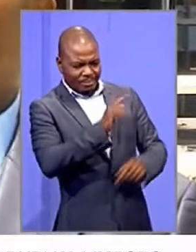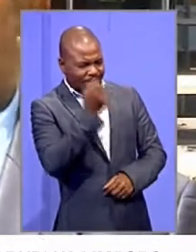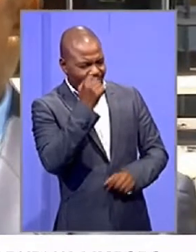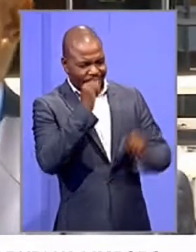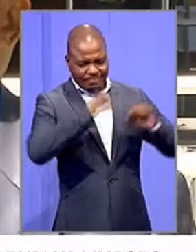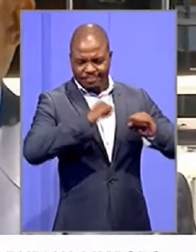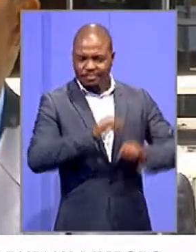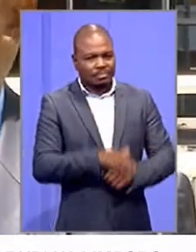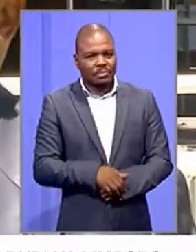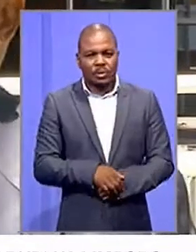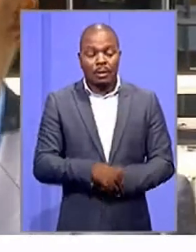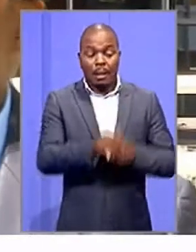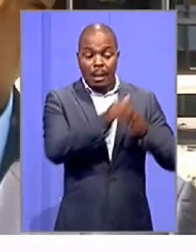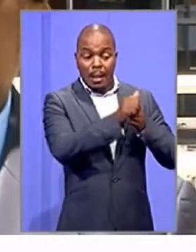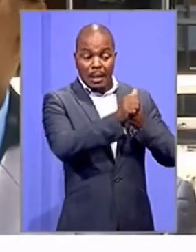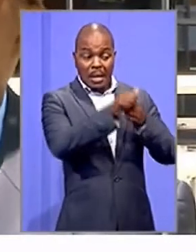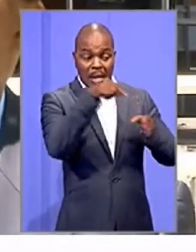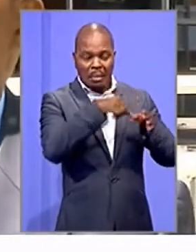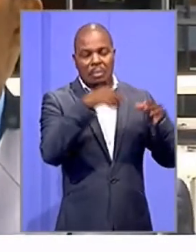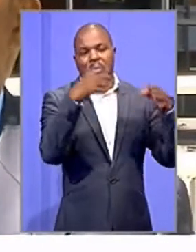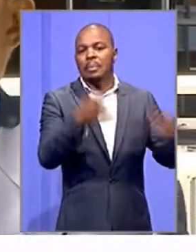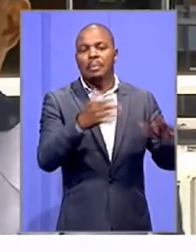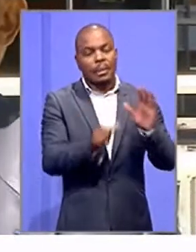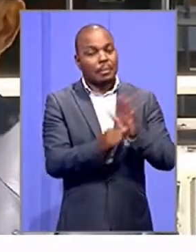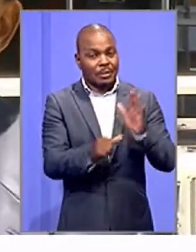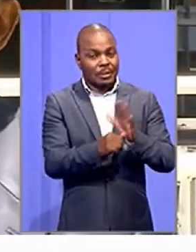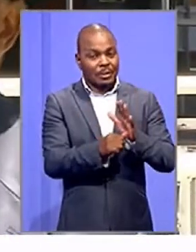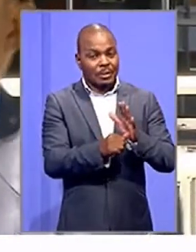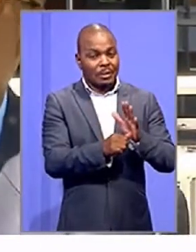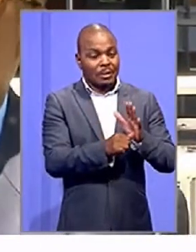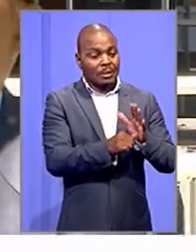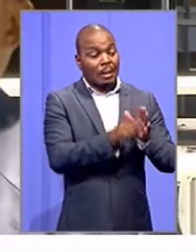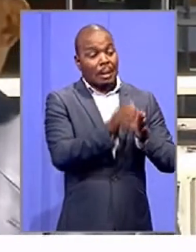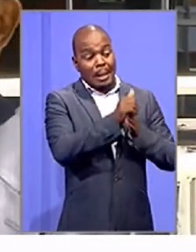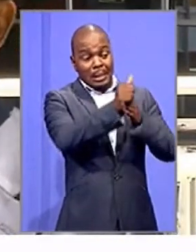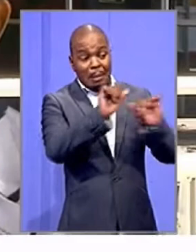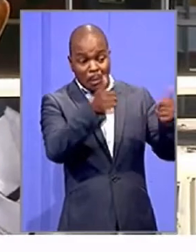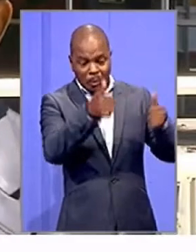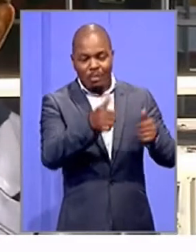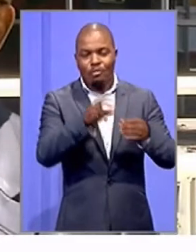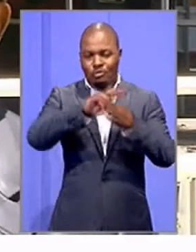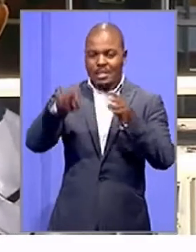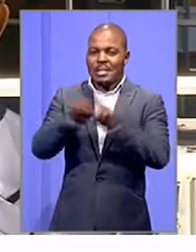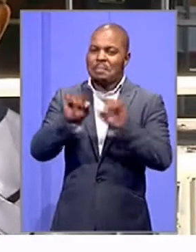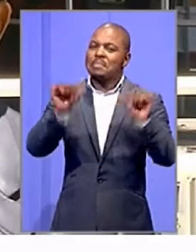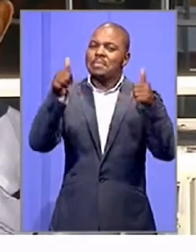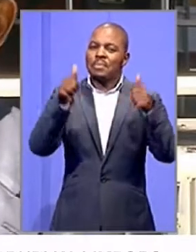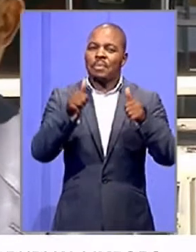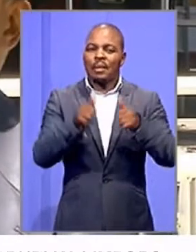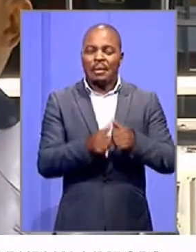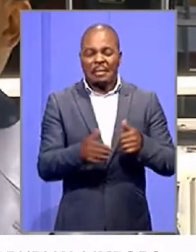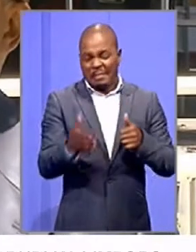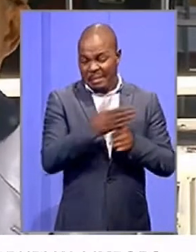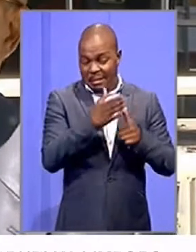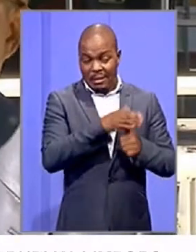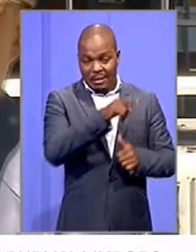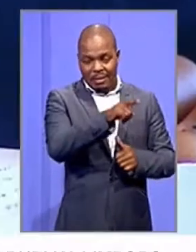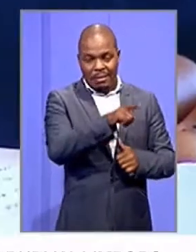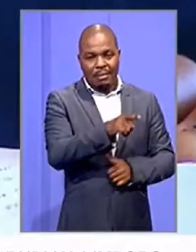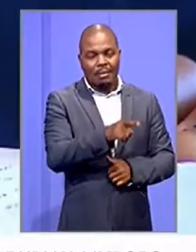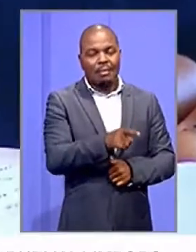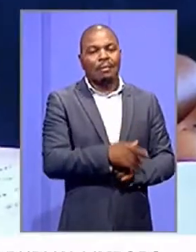taba ya boetapele e botlhokwa kudu-kudu mo thutong gore dipoelo di be gabotse kudu go e thoma taba ya boetapele ko head